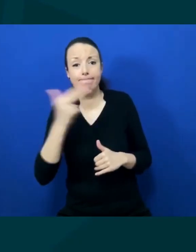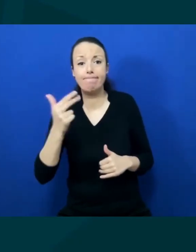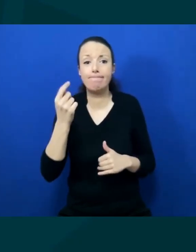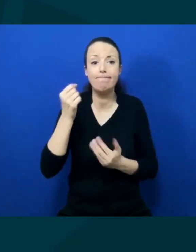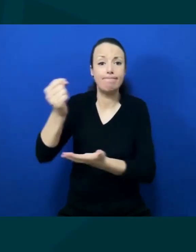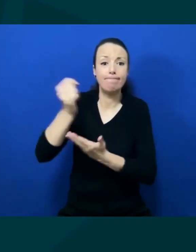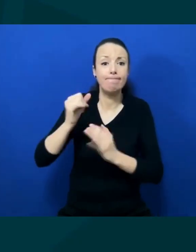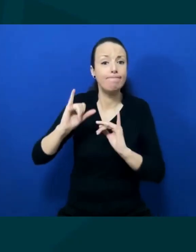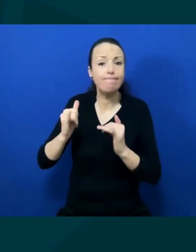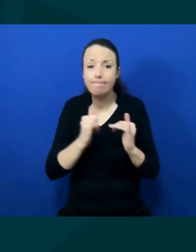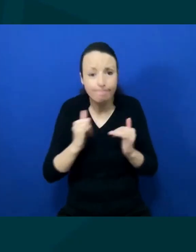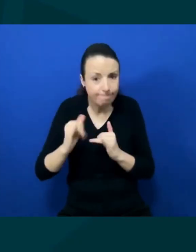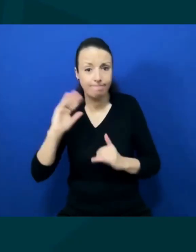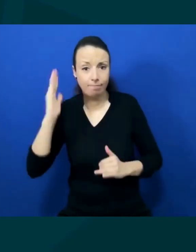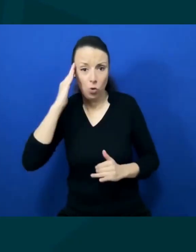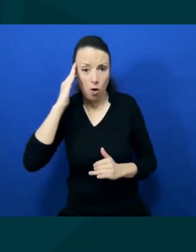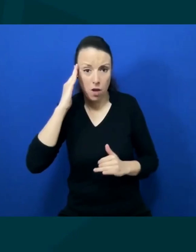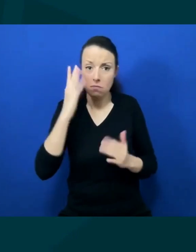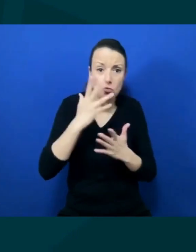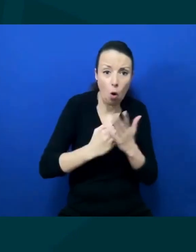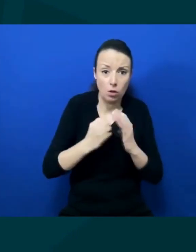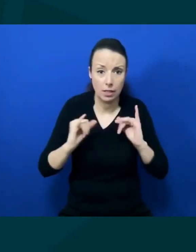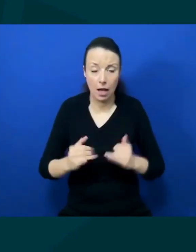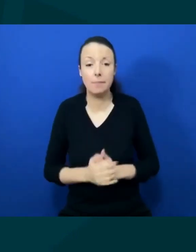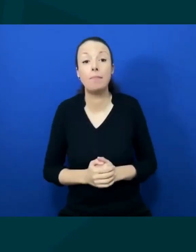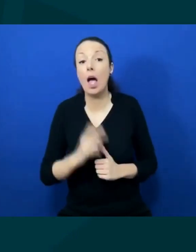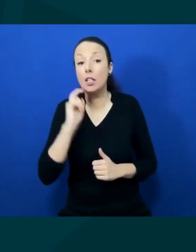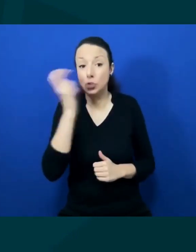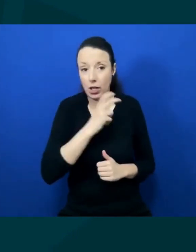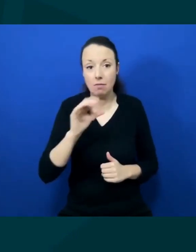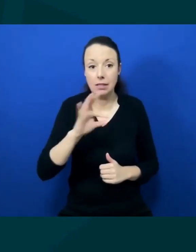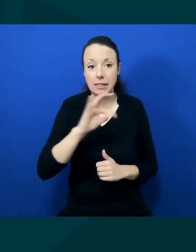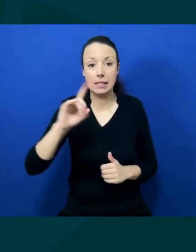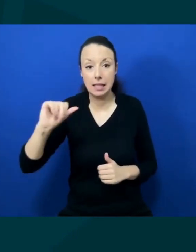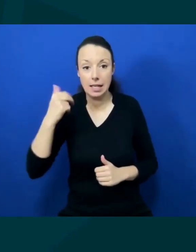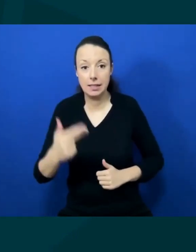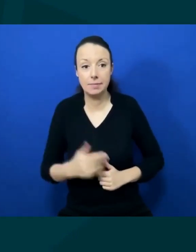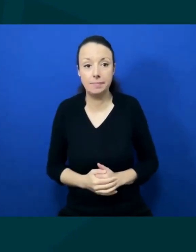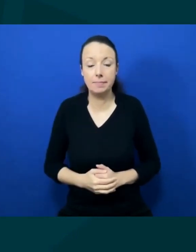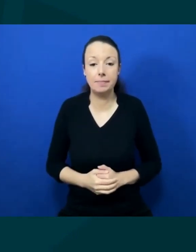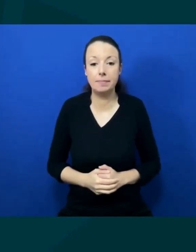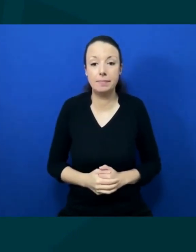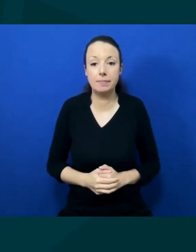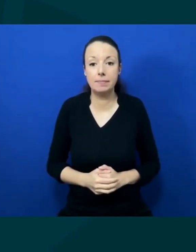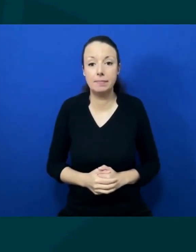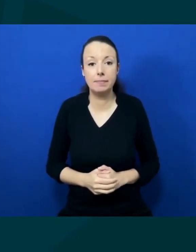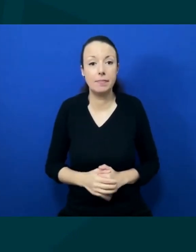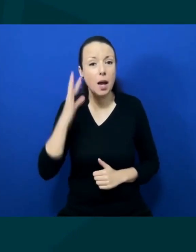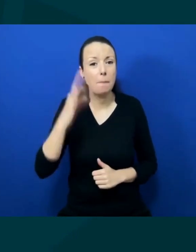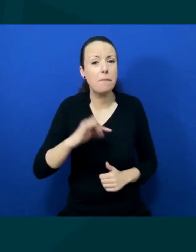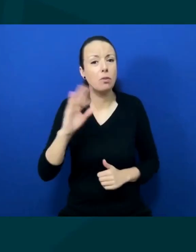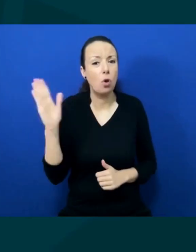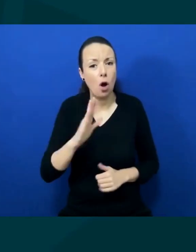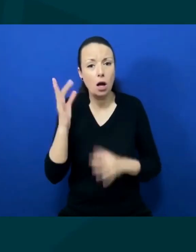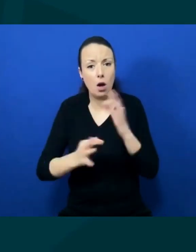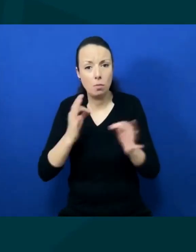fairs, events where publications are available, how residents can benefit from these solutions. What was also important, interesting